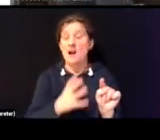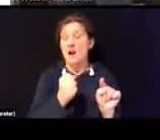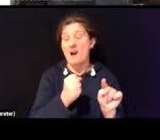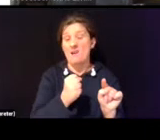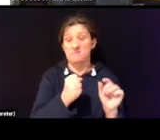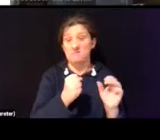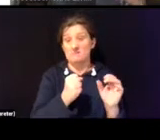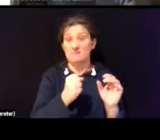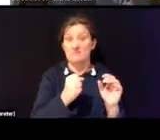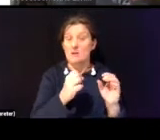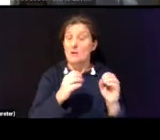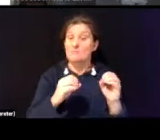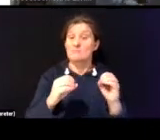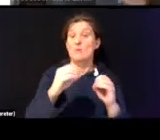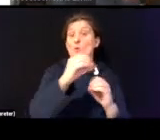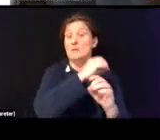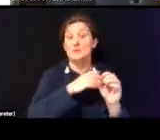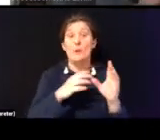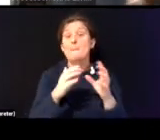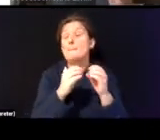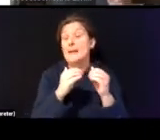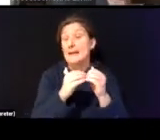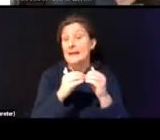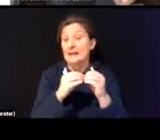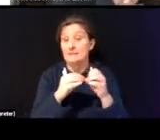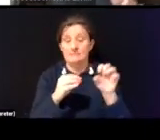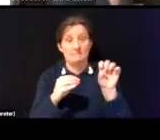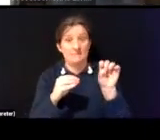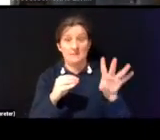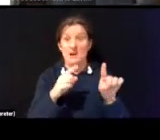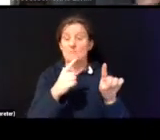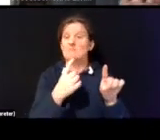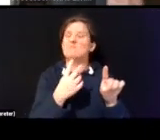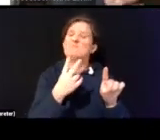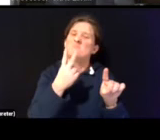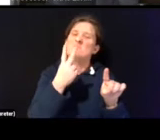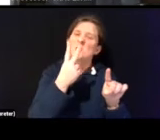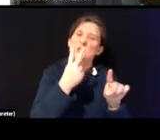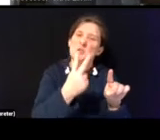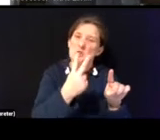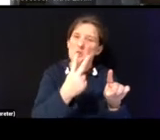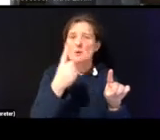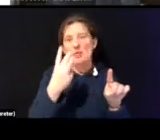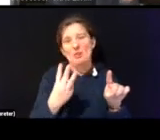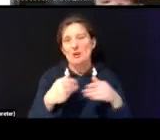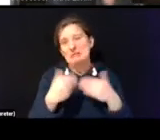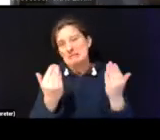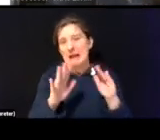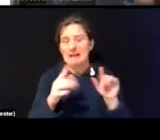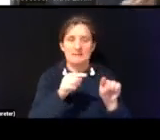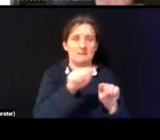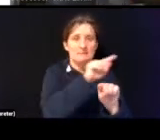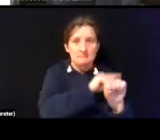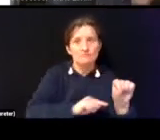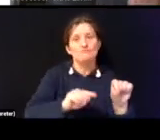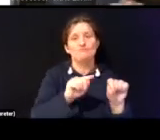their orbits. So B goes round its star once every 2 1/3 days. But C,